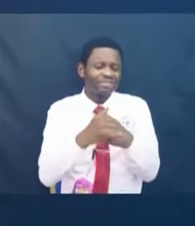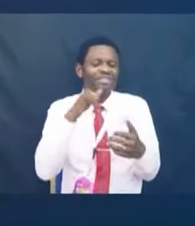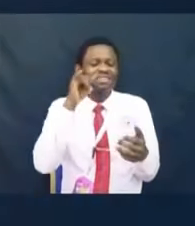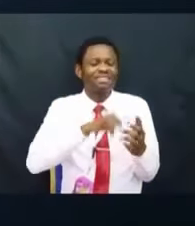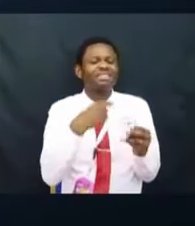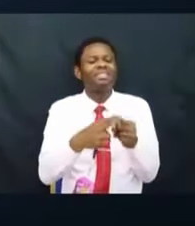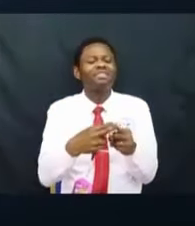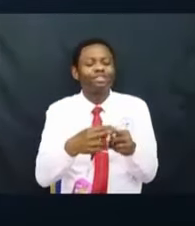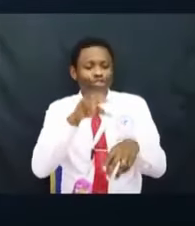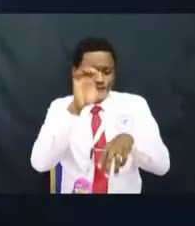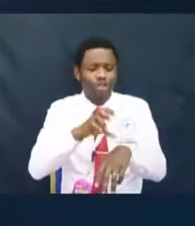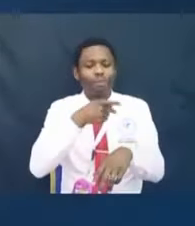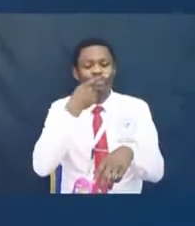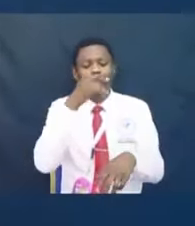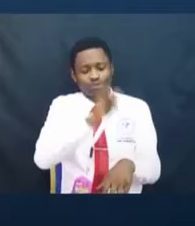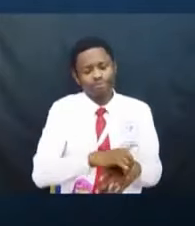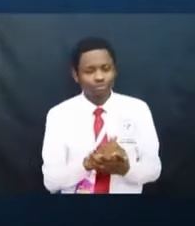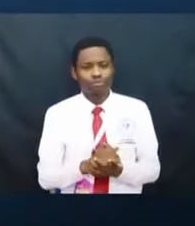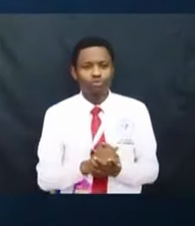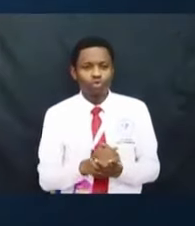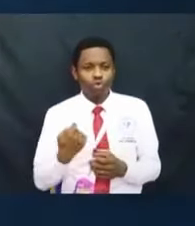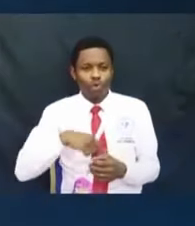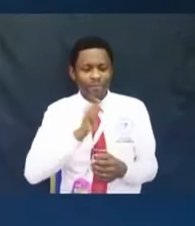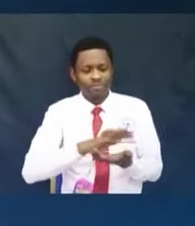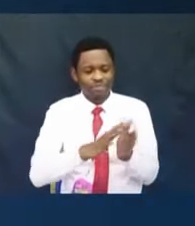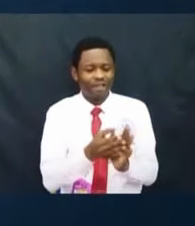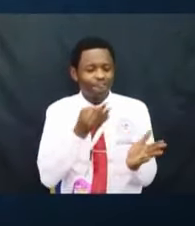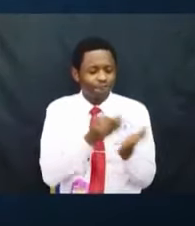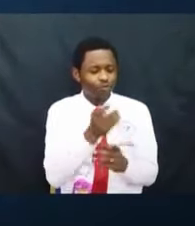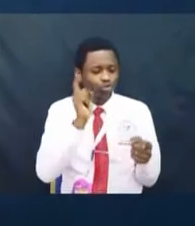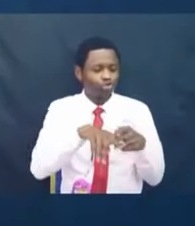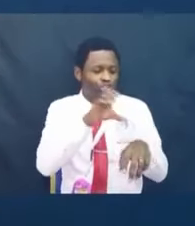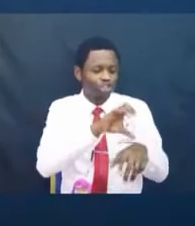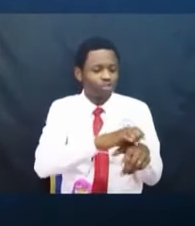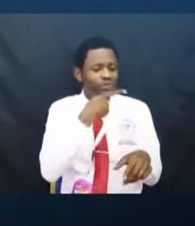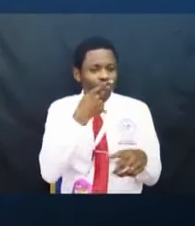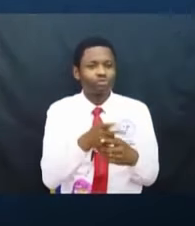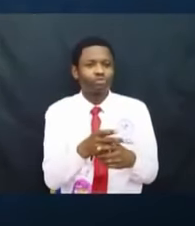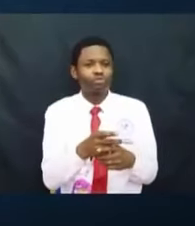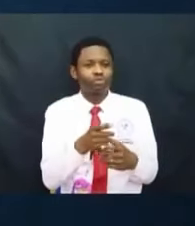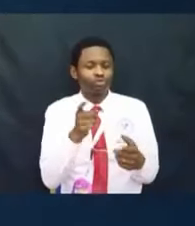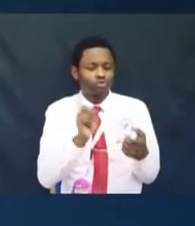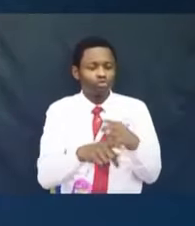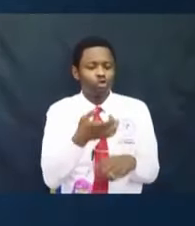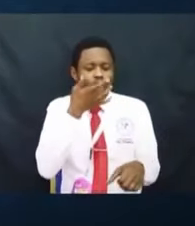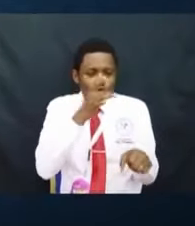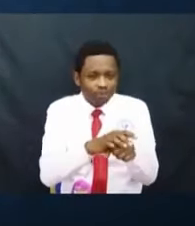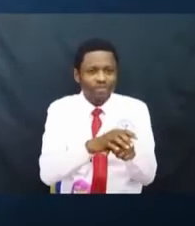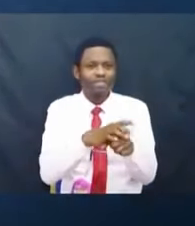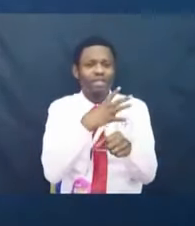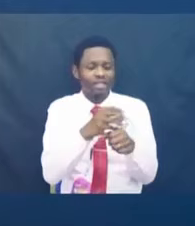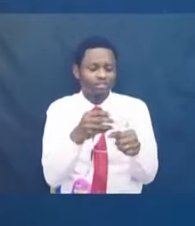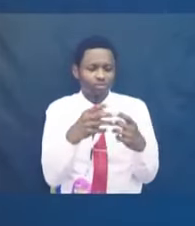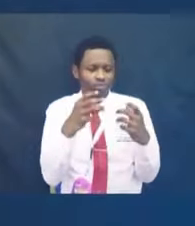Faithful to one's oath and commitment or obligation to one's charge.